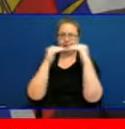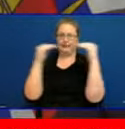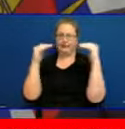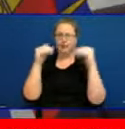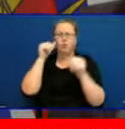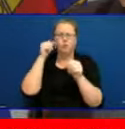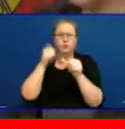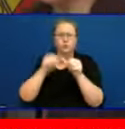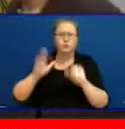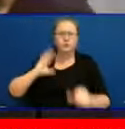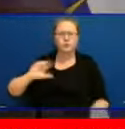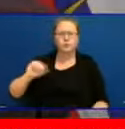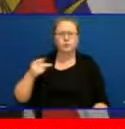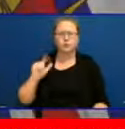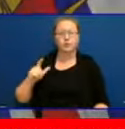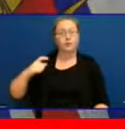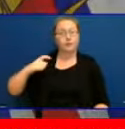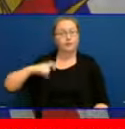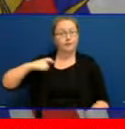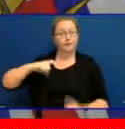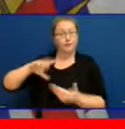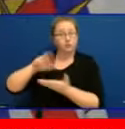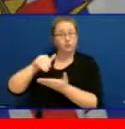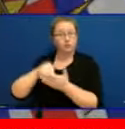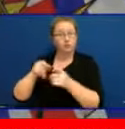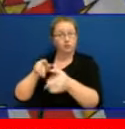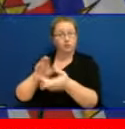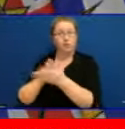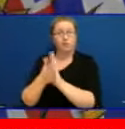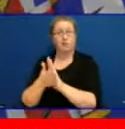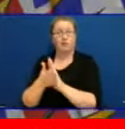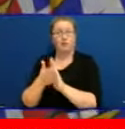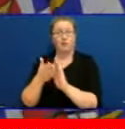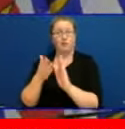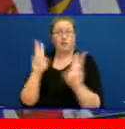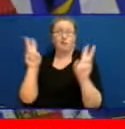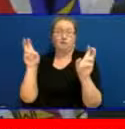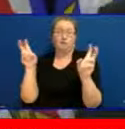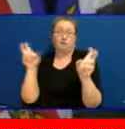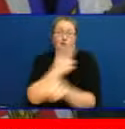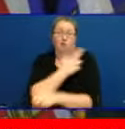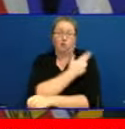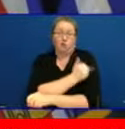what number of hospitalizations will you activate that site and other backup hospitals?